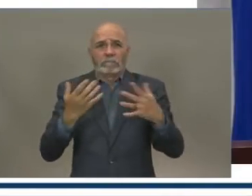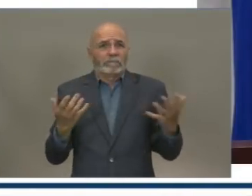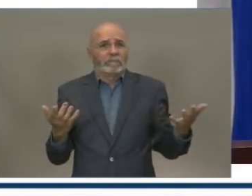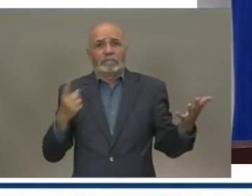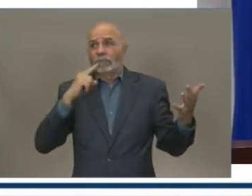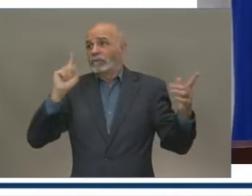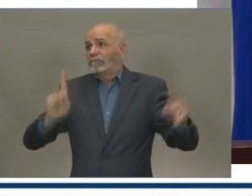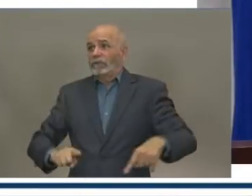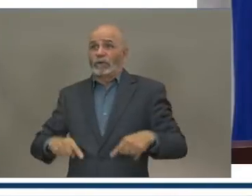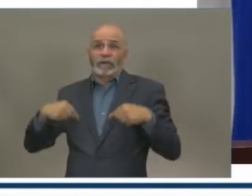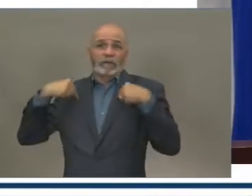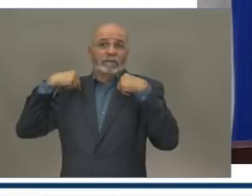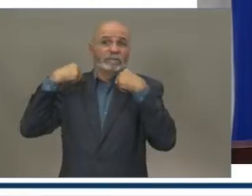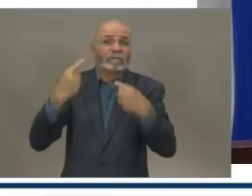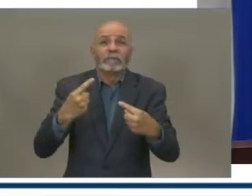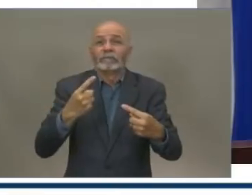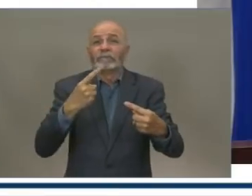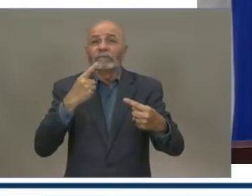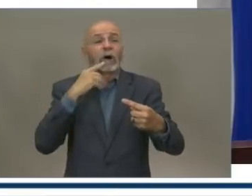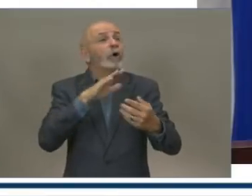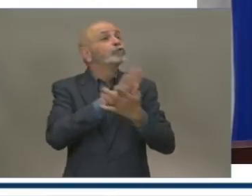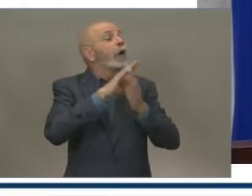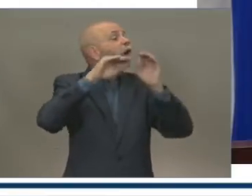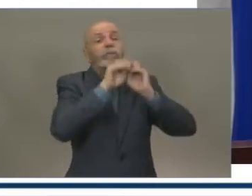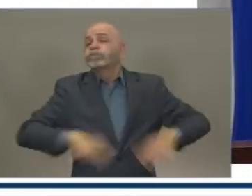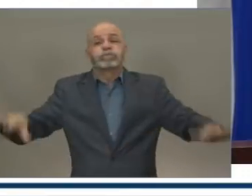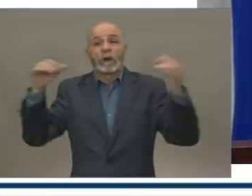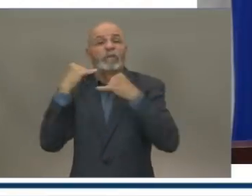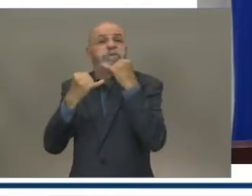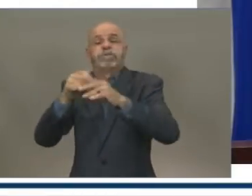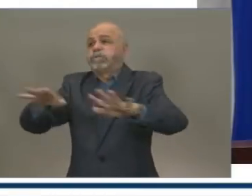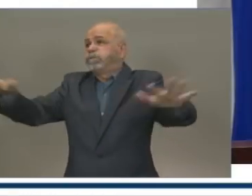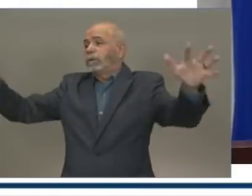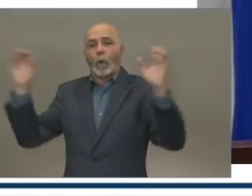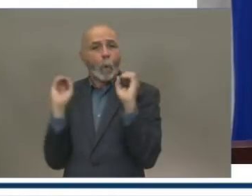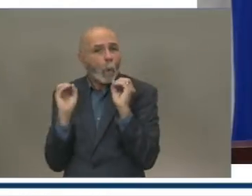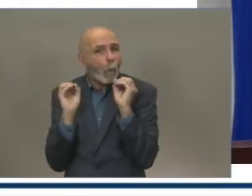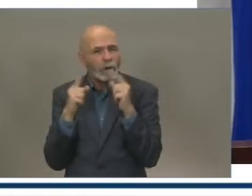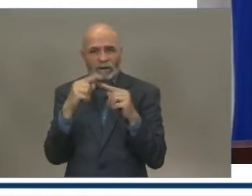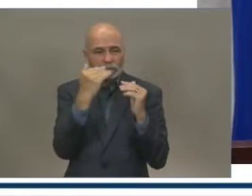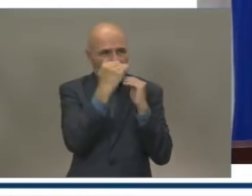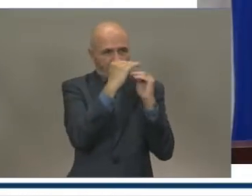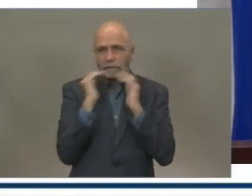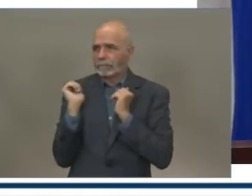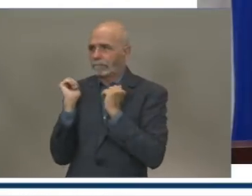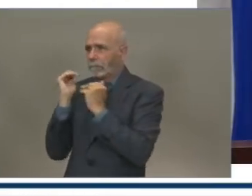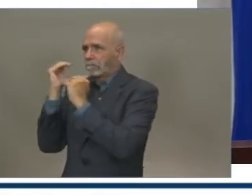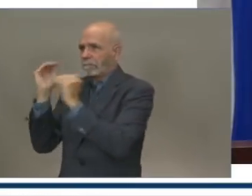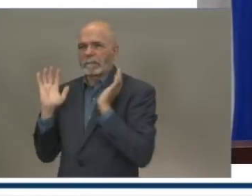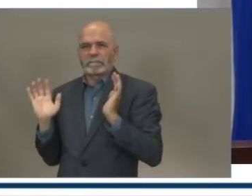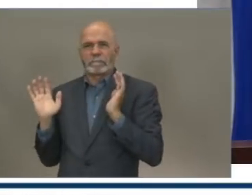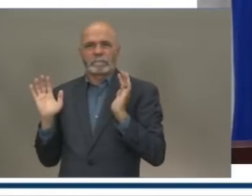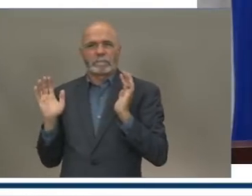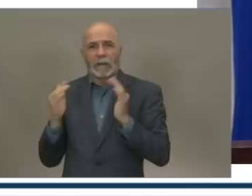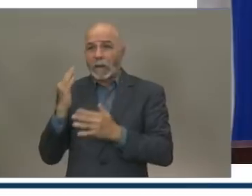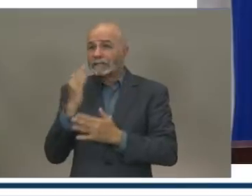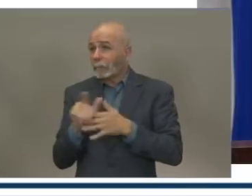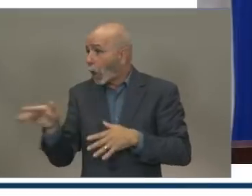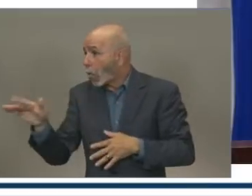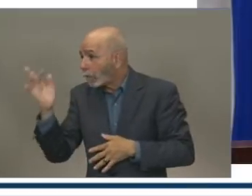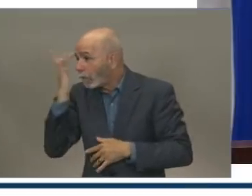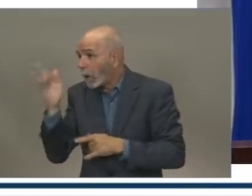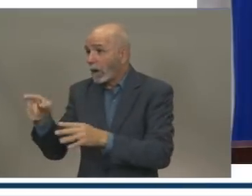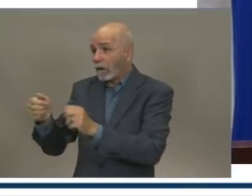limited spread within schools. In the school communities where there are concerns, we are targeting testing and vaccination